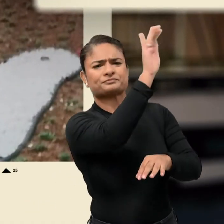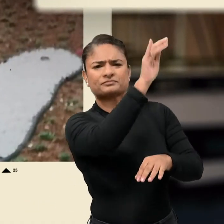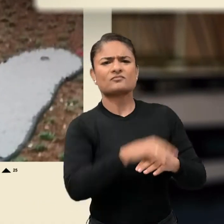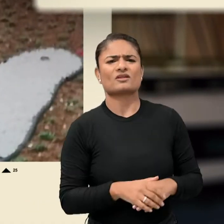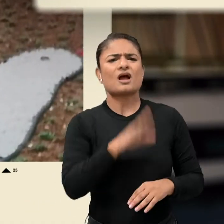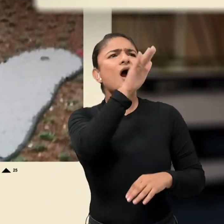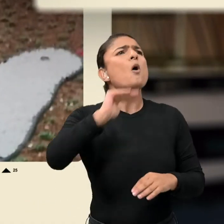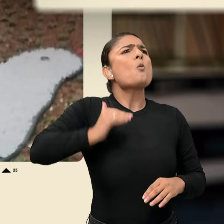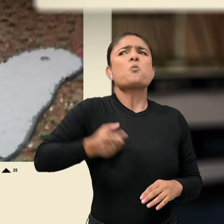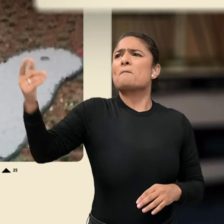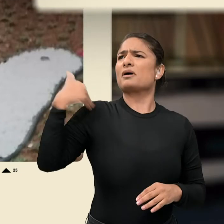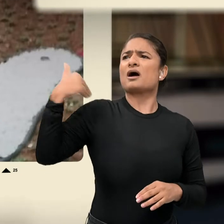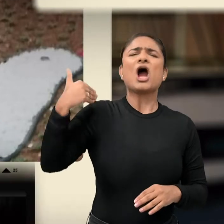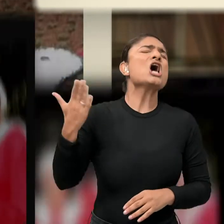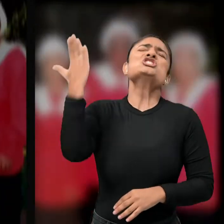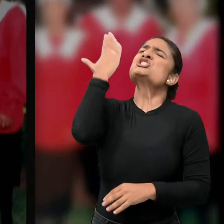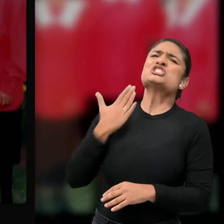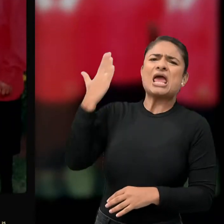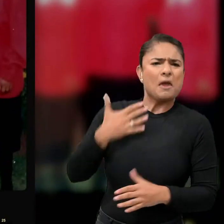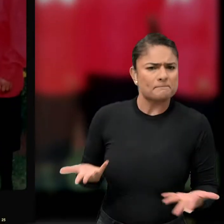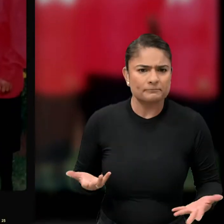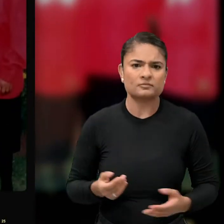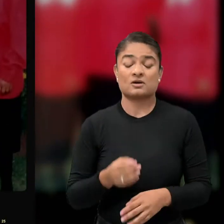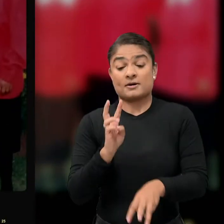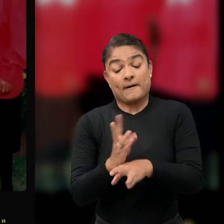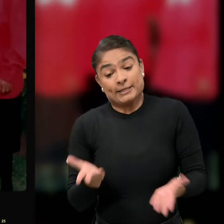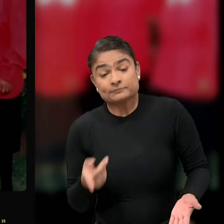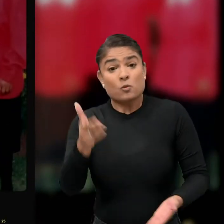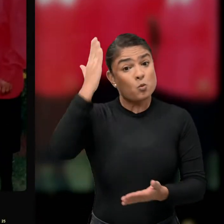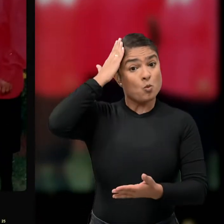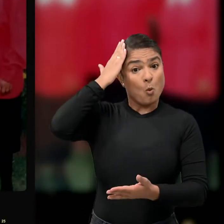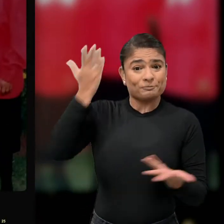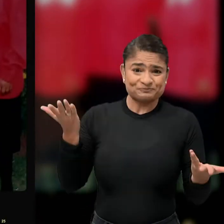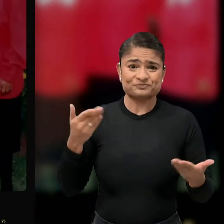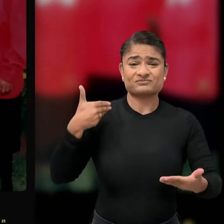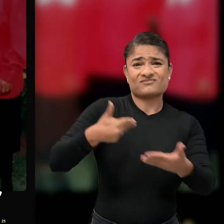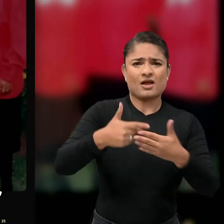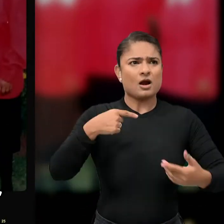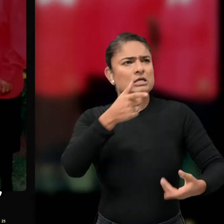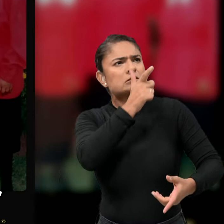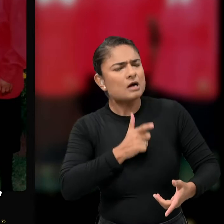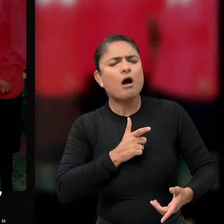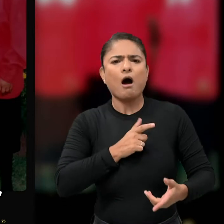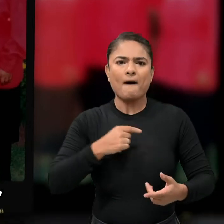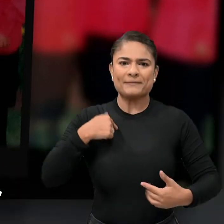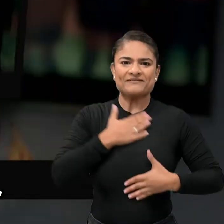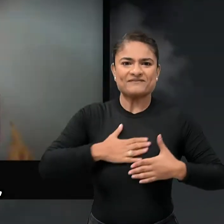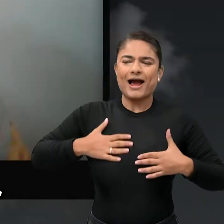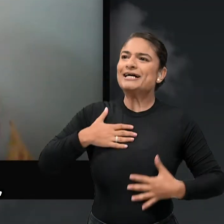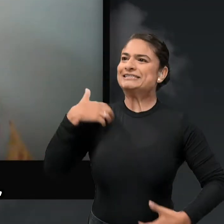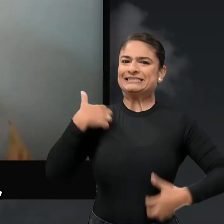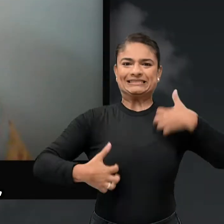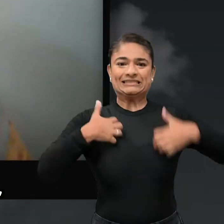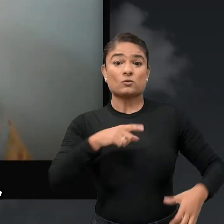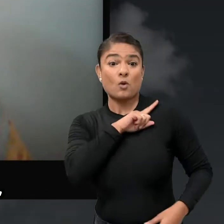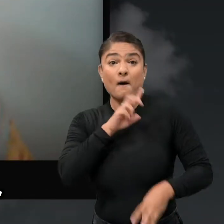at that woman, she said, oh, shame to me." You know, almost like I'm really excited that she recognized me. And my mother takes my hand and she sits